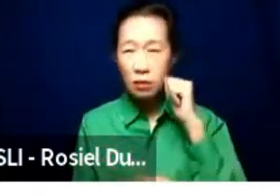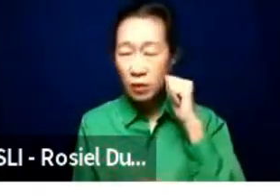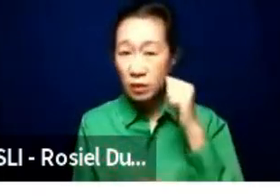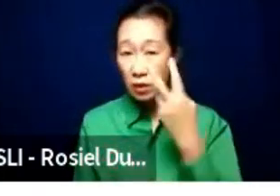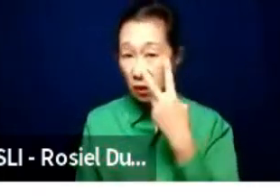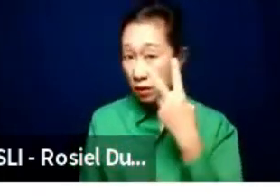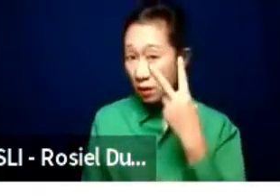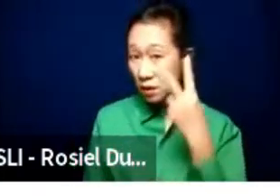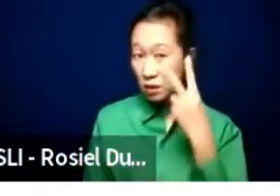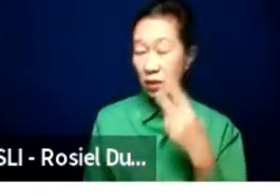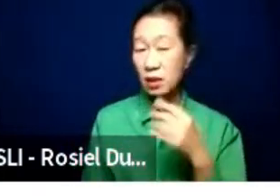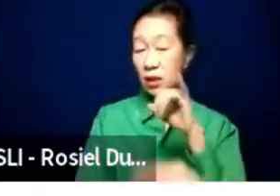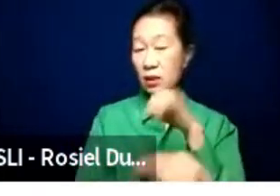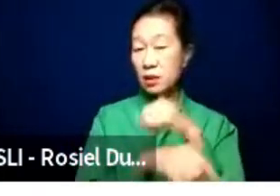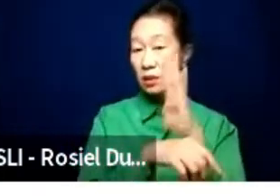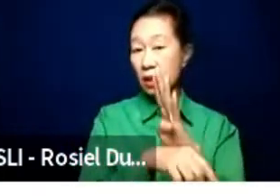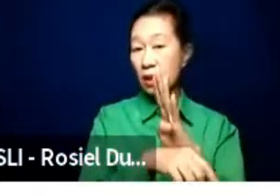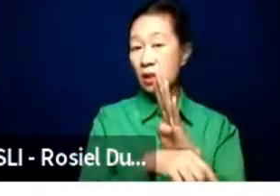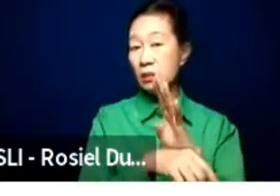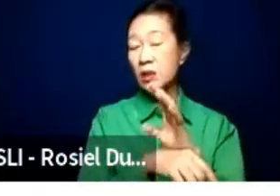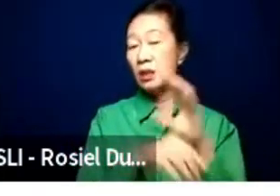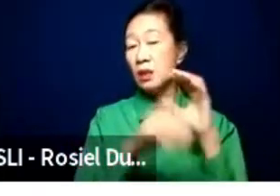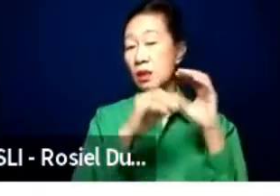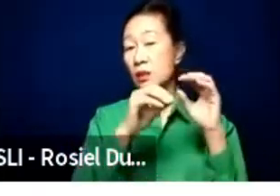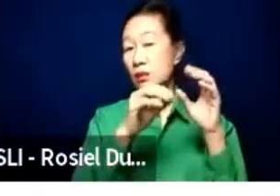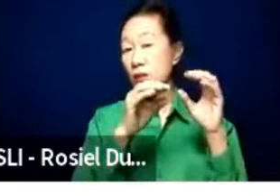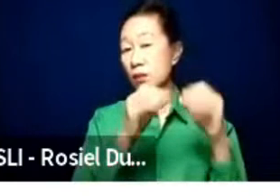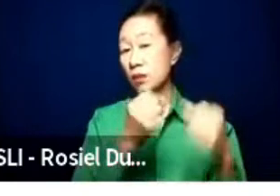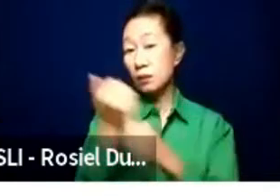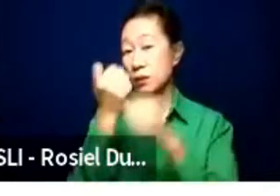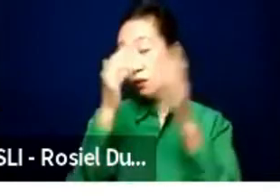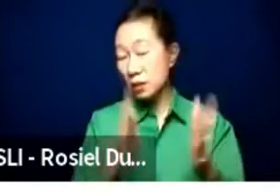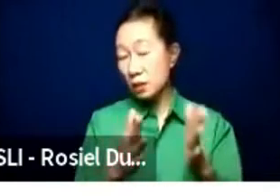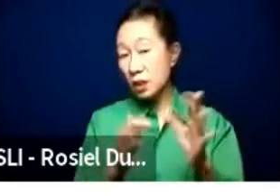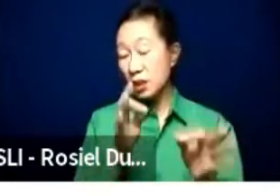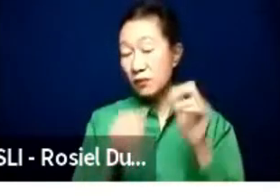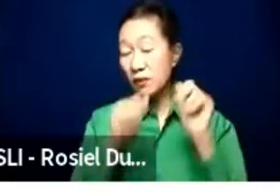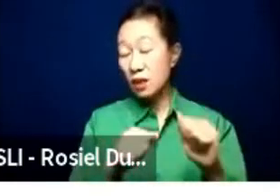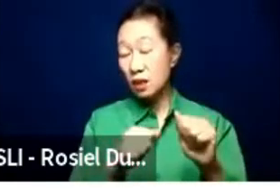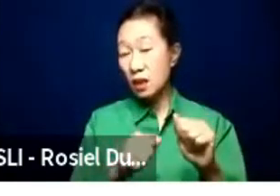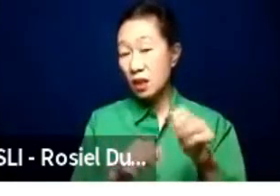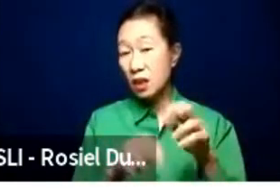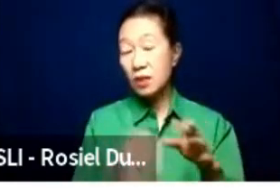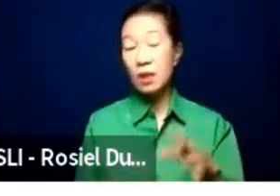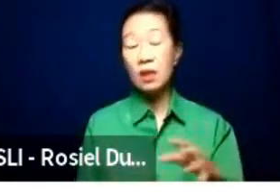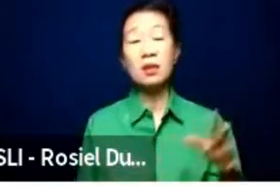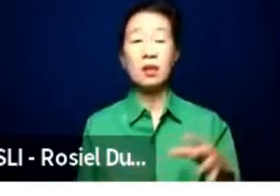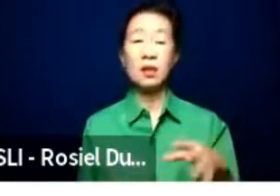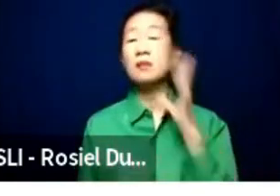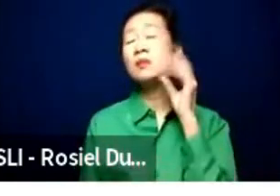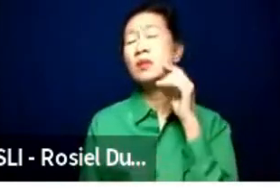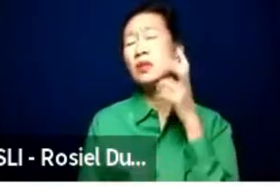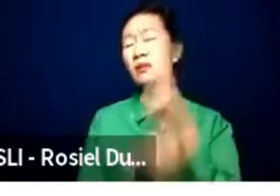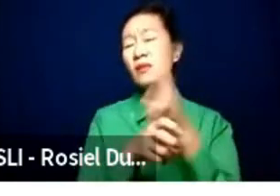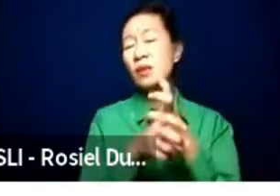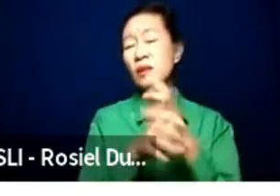by a job coach kung kaya niya yung ginagawa niya, if he is encountering any difficulties, and how they can solve